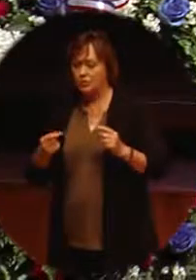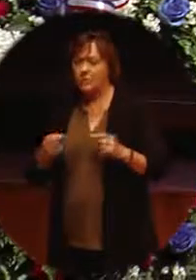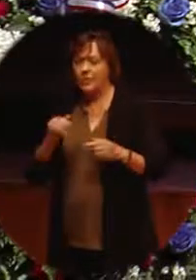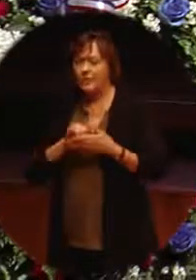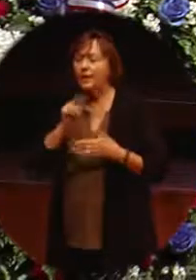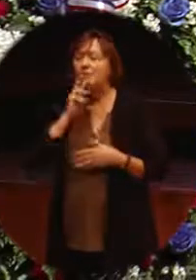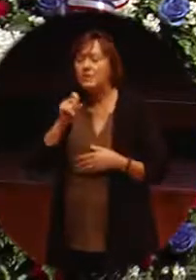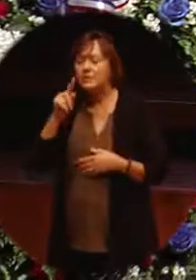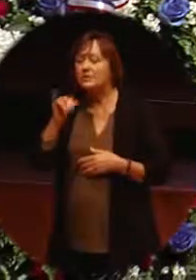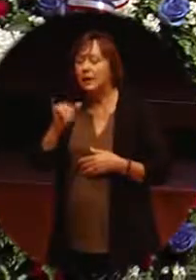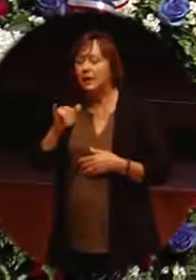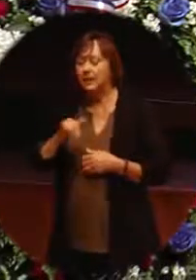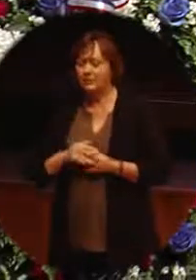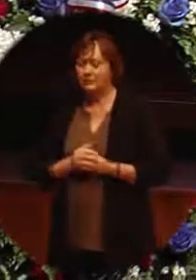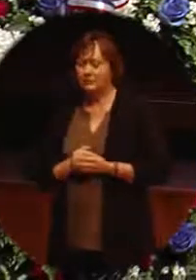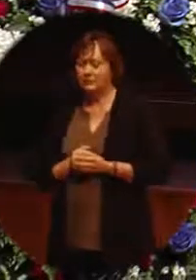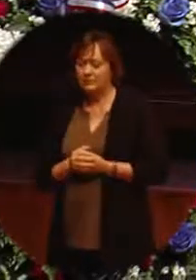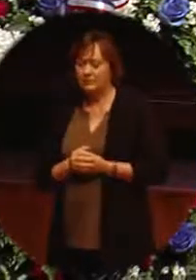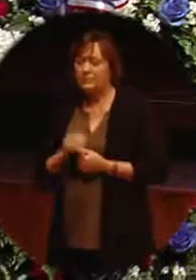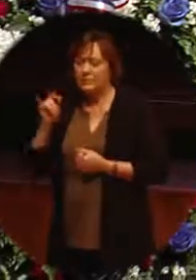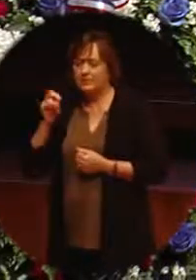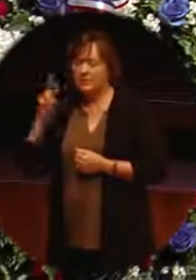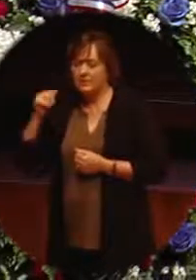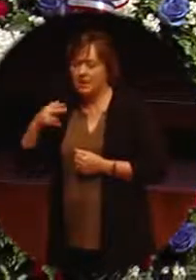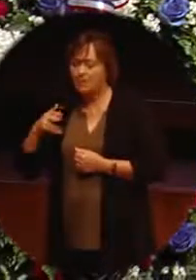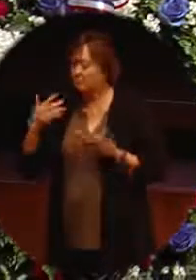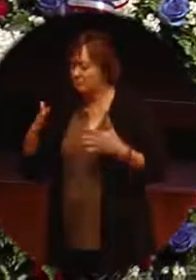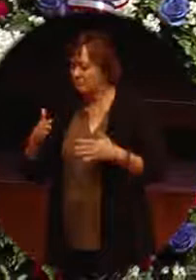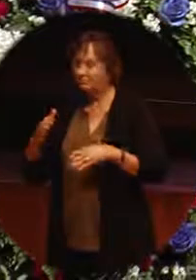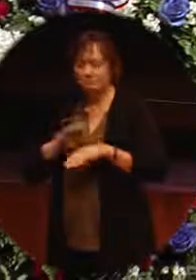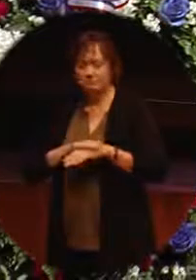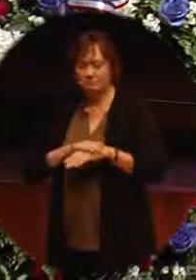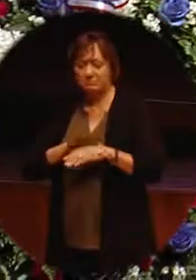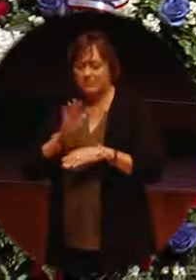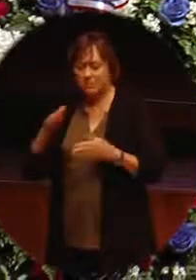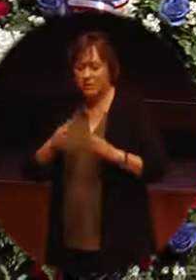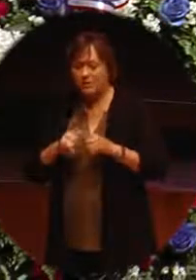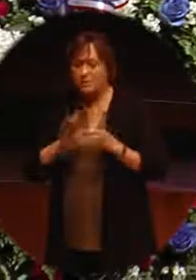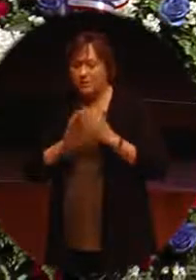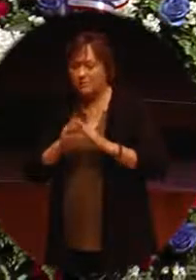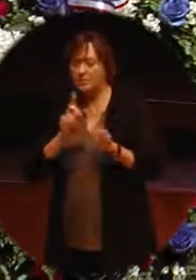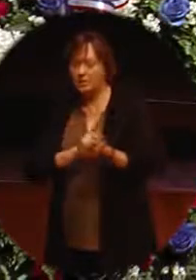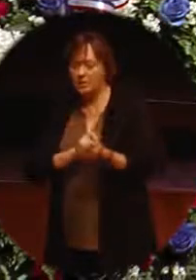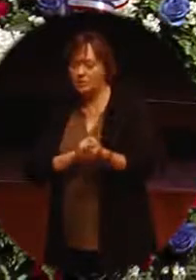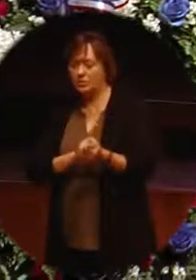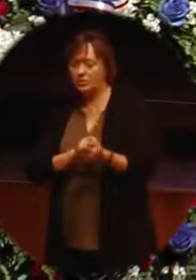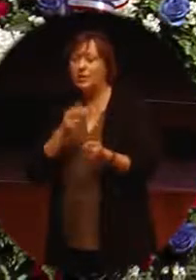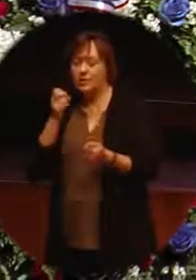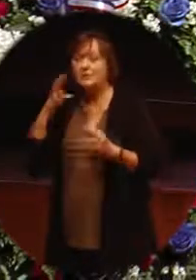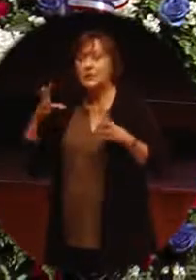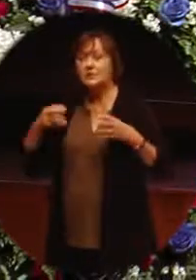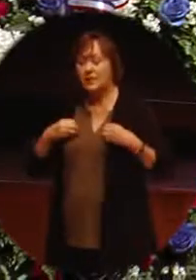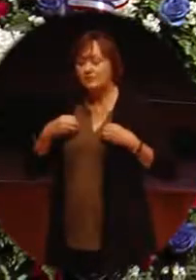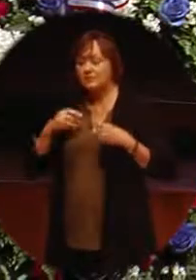wounded. That was Ty. And so Jeremiah was already on track to be a doctor. In fact, he's going to